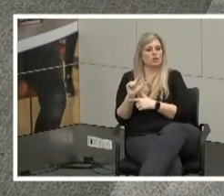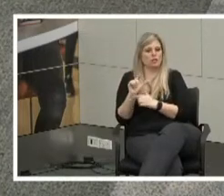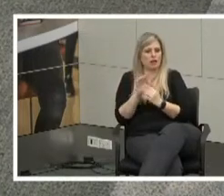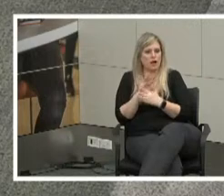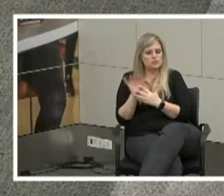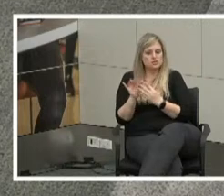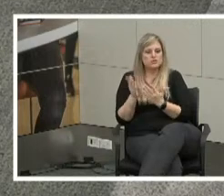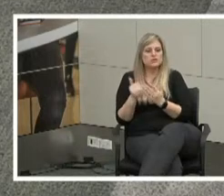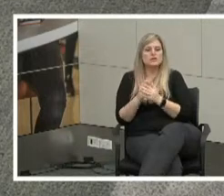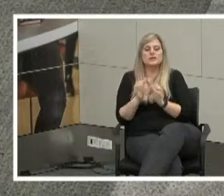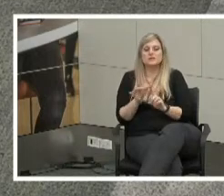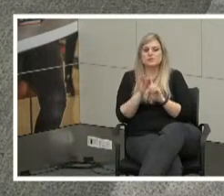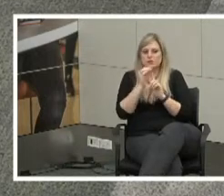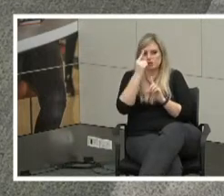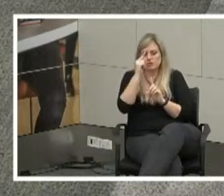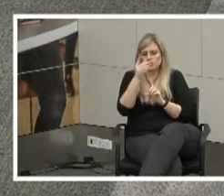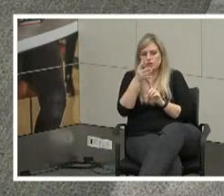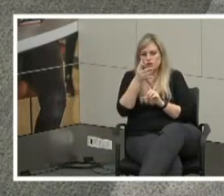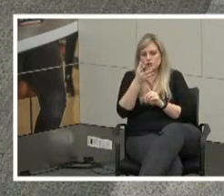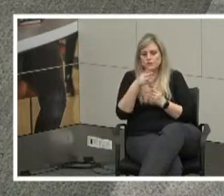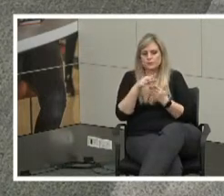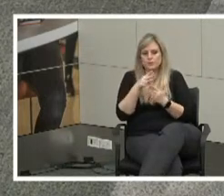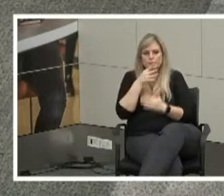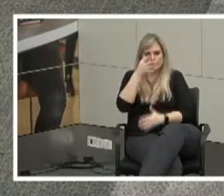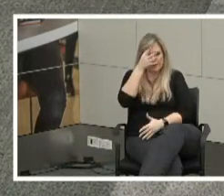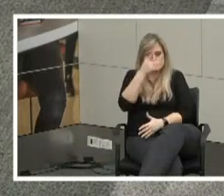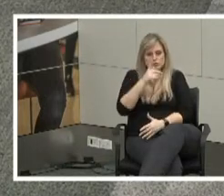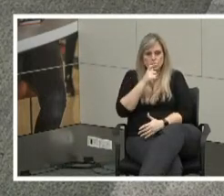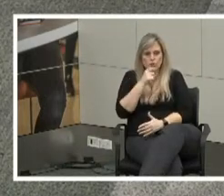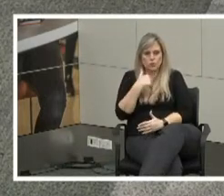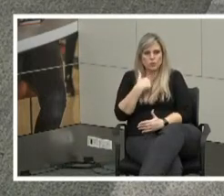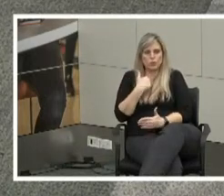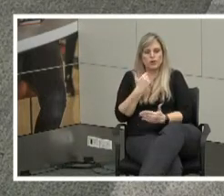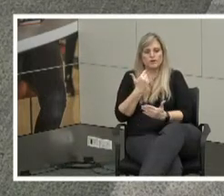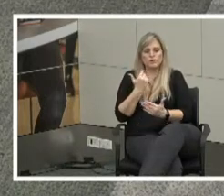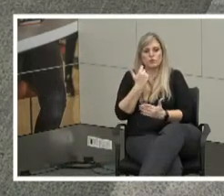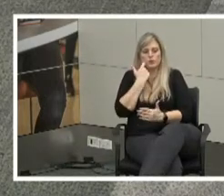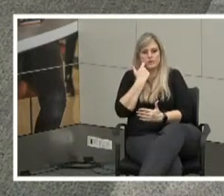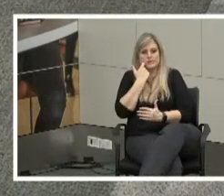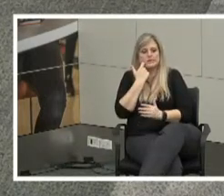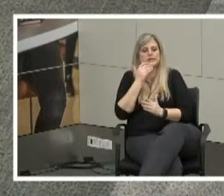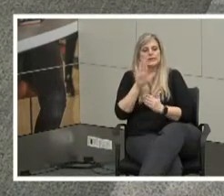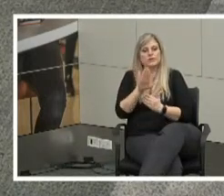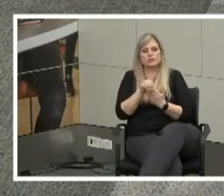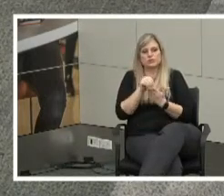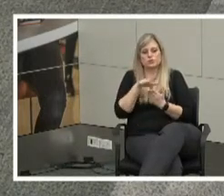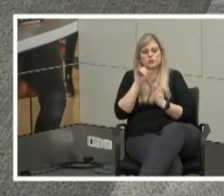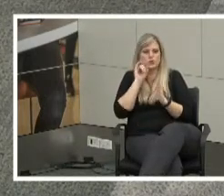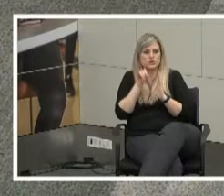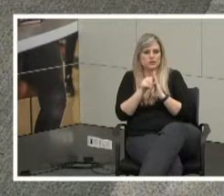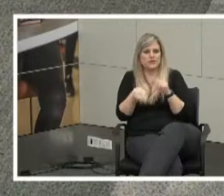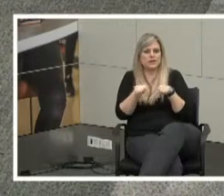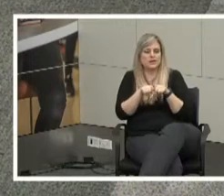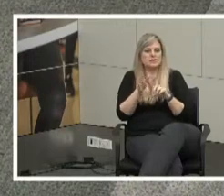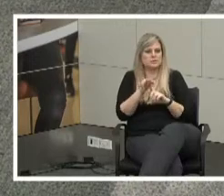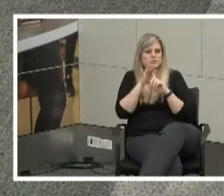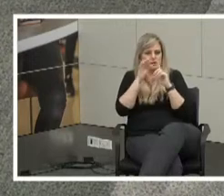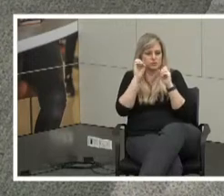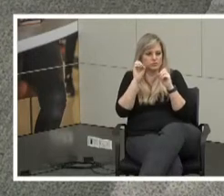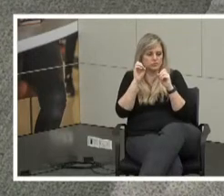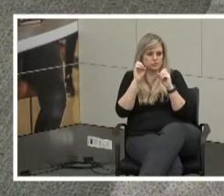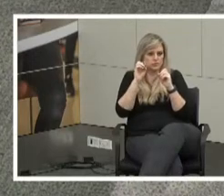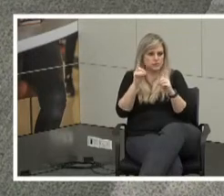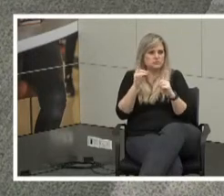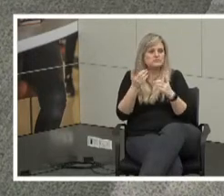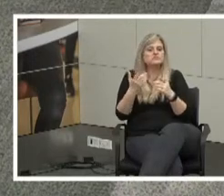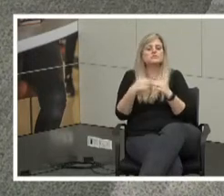option especially for our student our parents who have newly identified students so that is something that we're actually looking